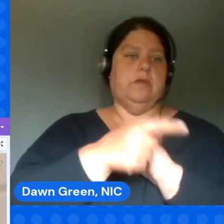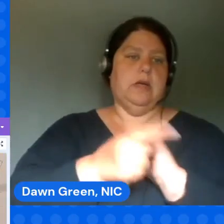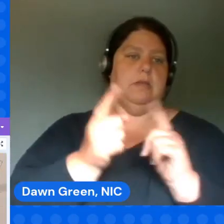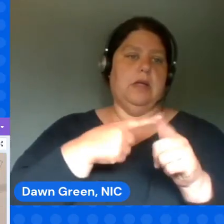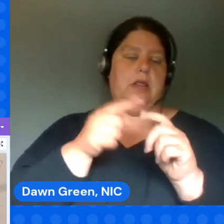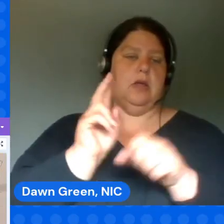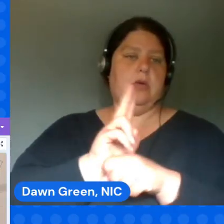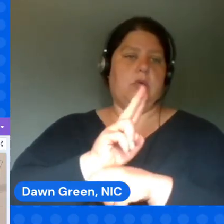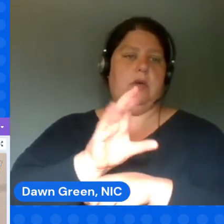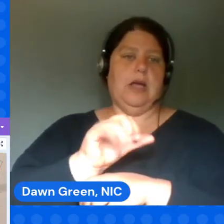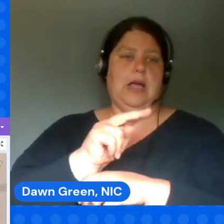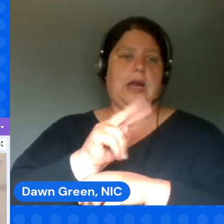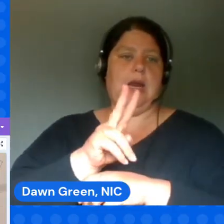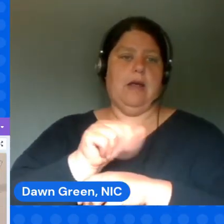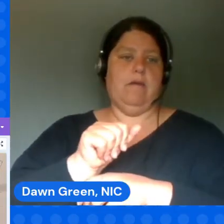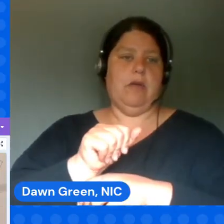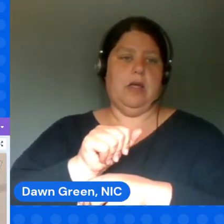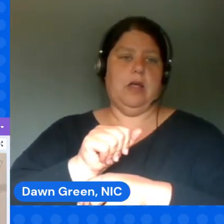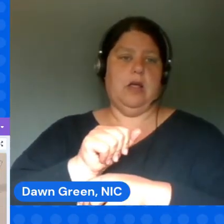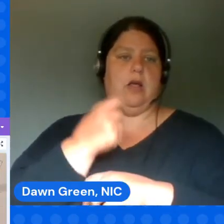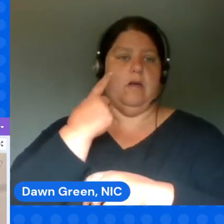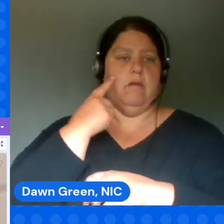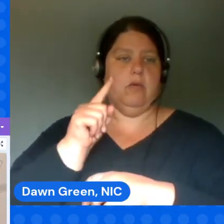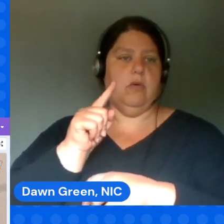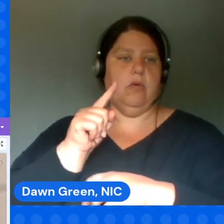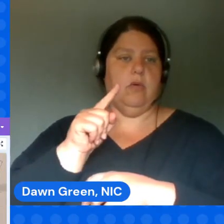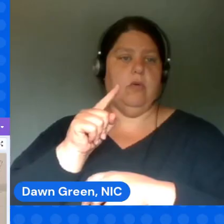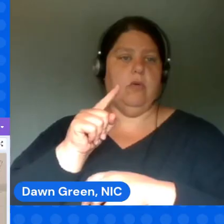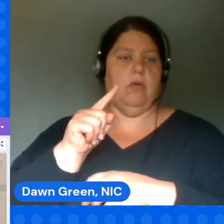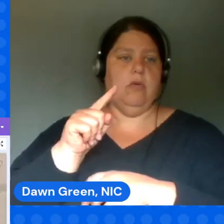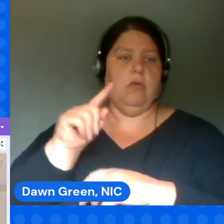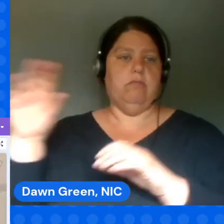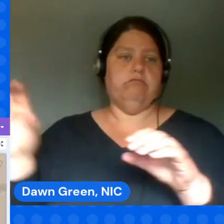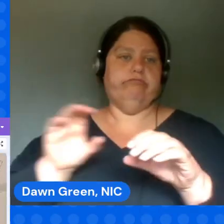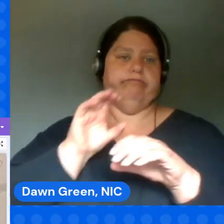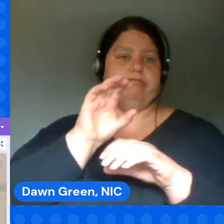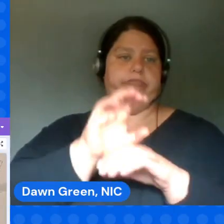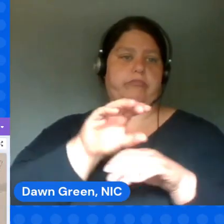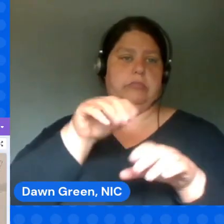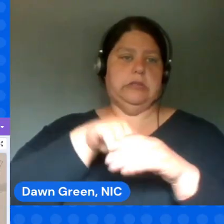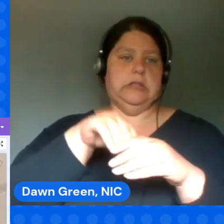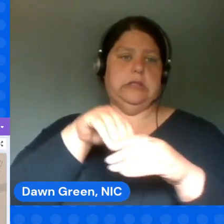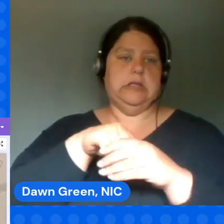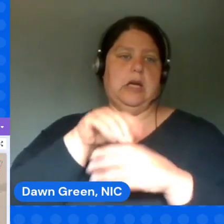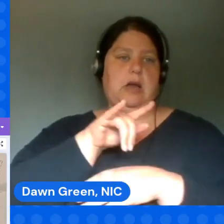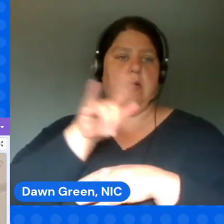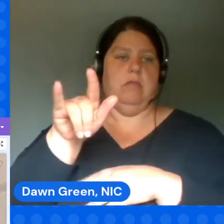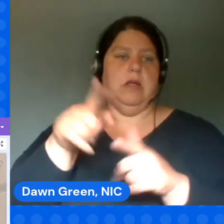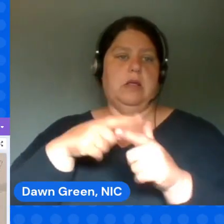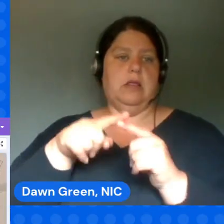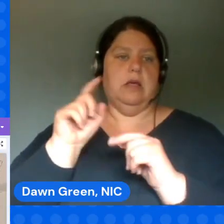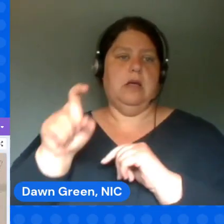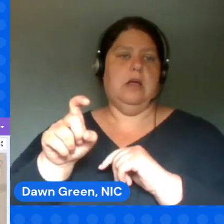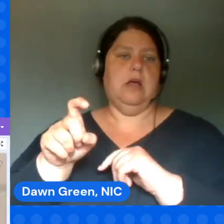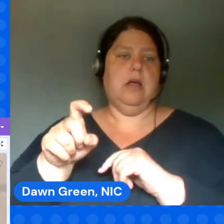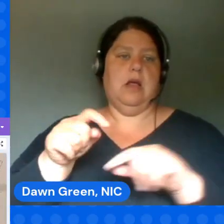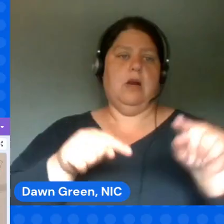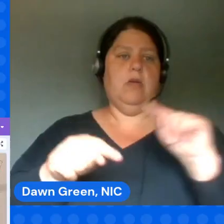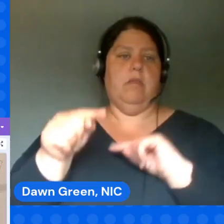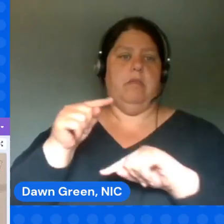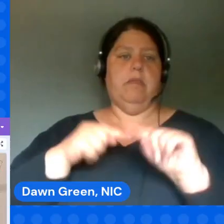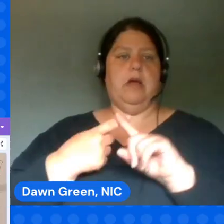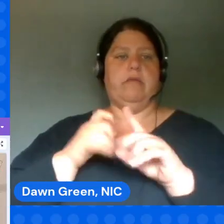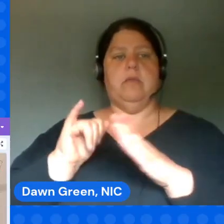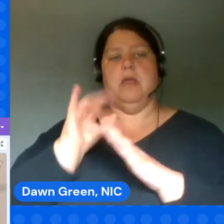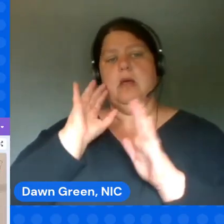Canva to place him inside of an airplane. And then we had to go back, and from that graphic that was created,